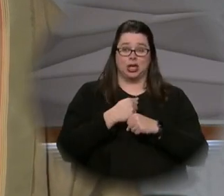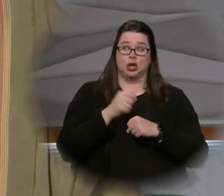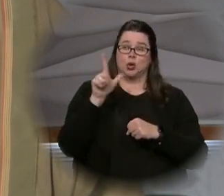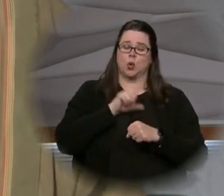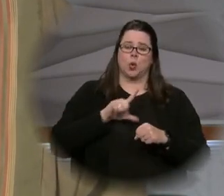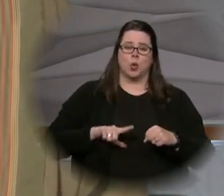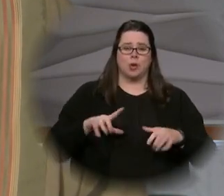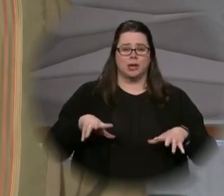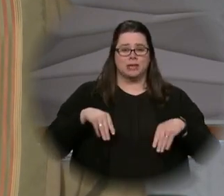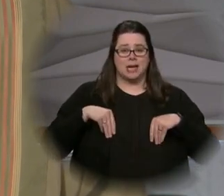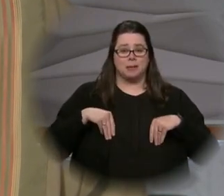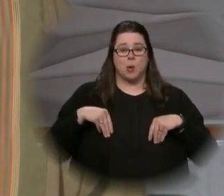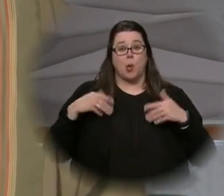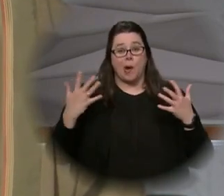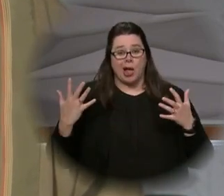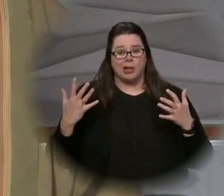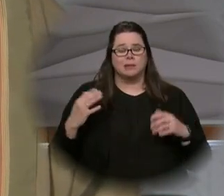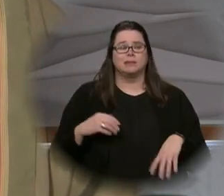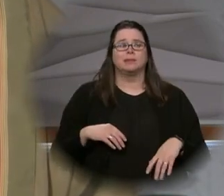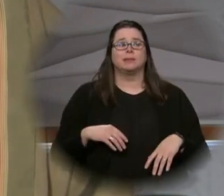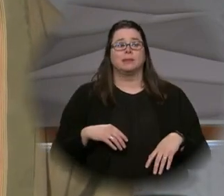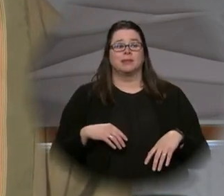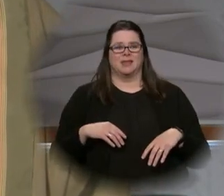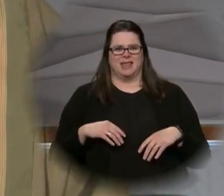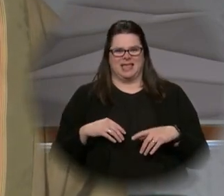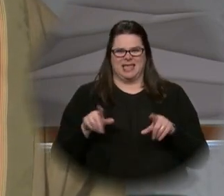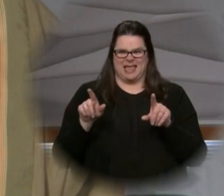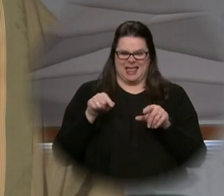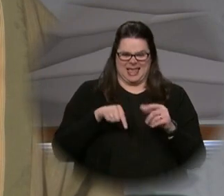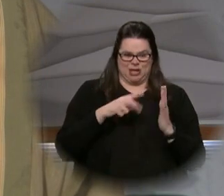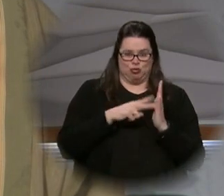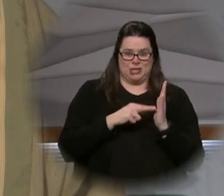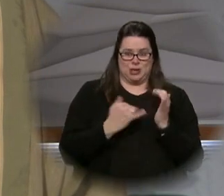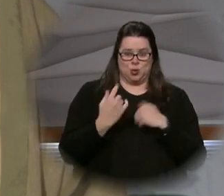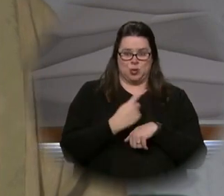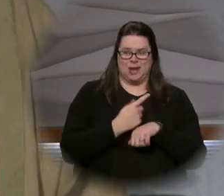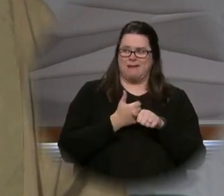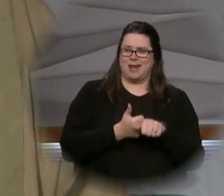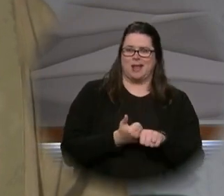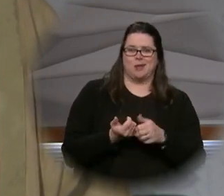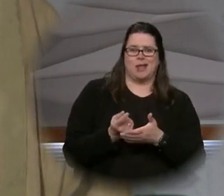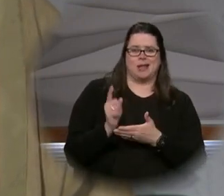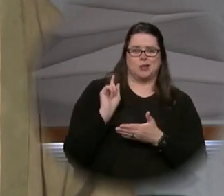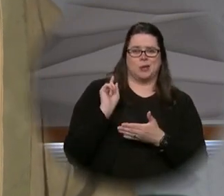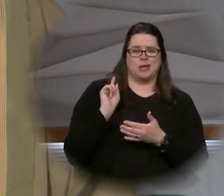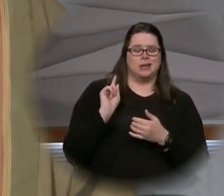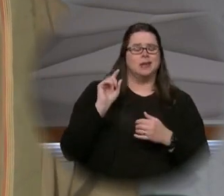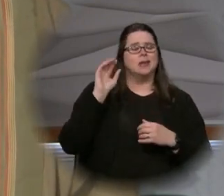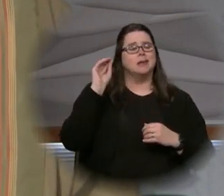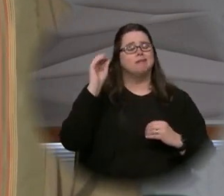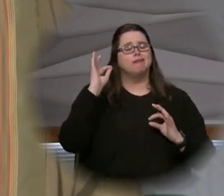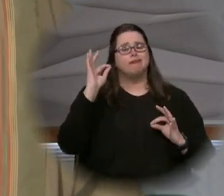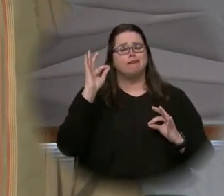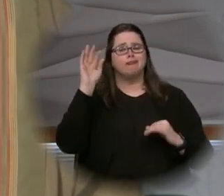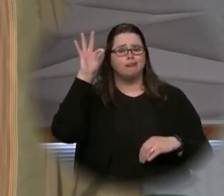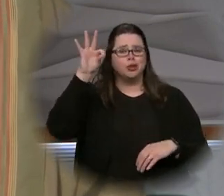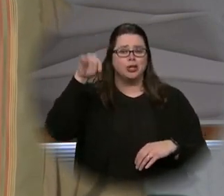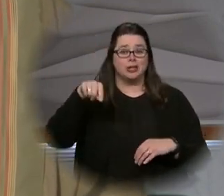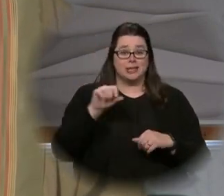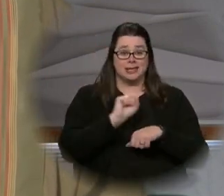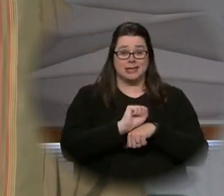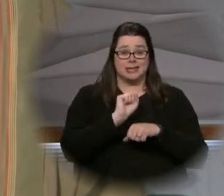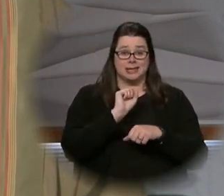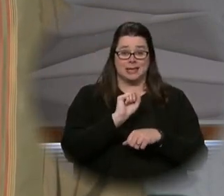Lord." Well, we pick up where he left off today. Speaking in the synagogue, he said, "This is fulfilled